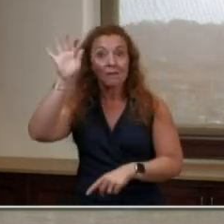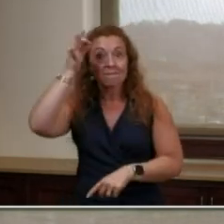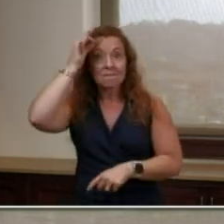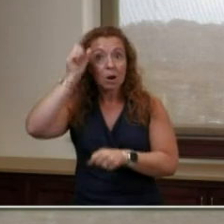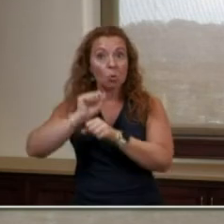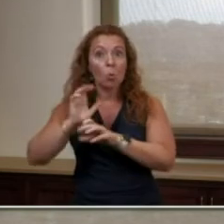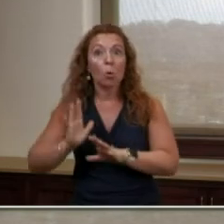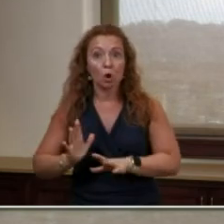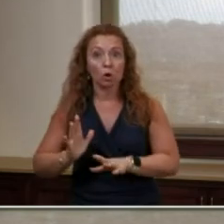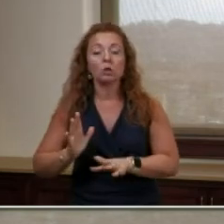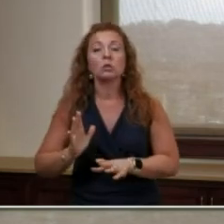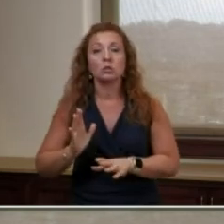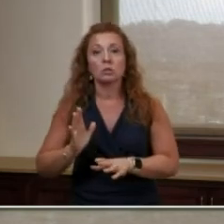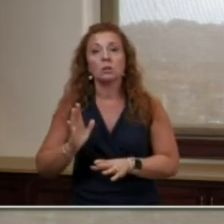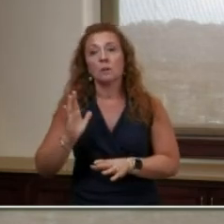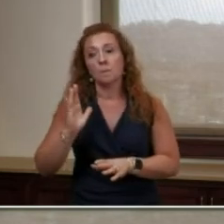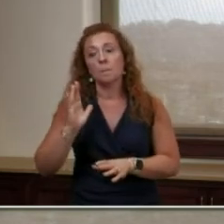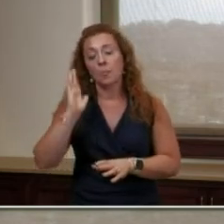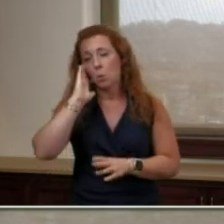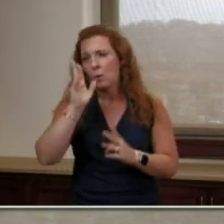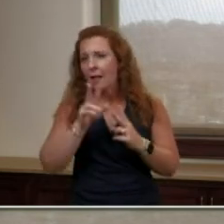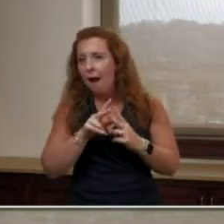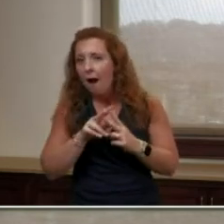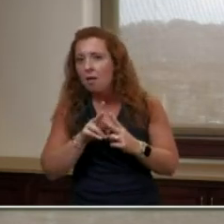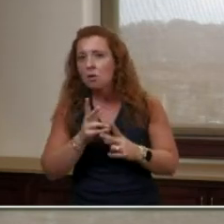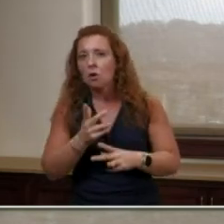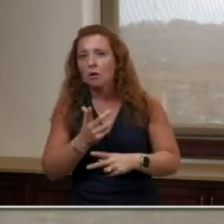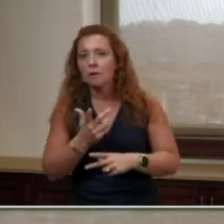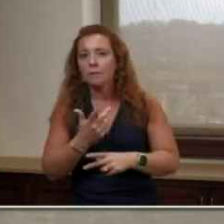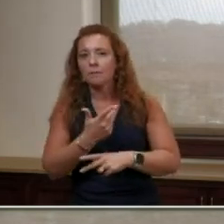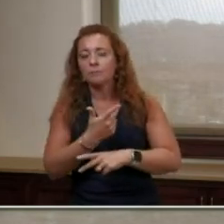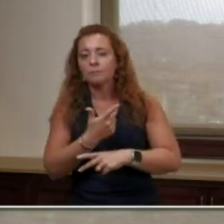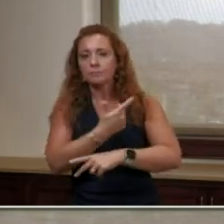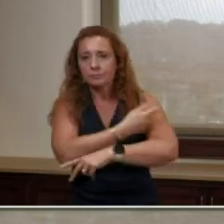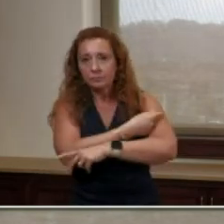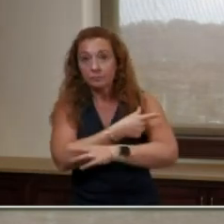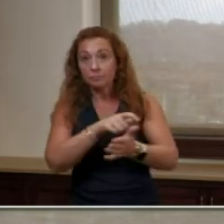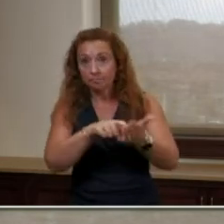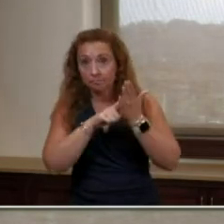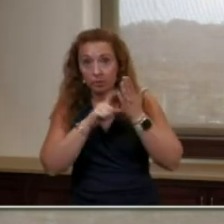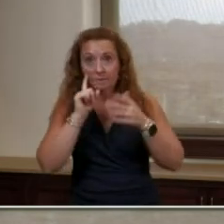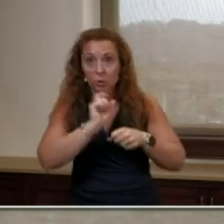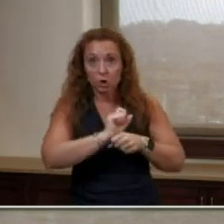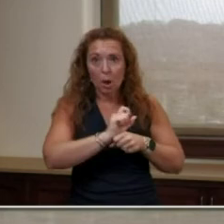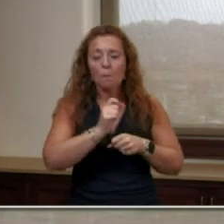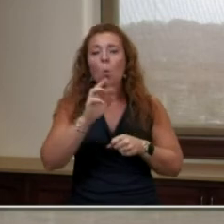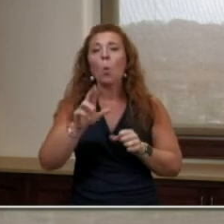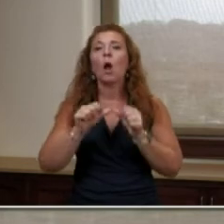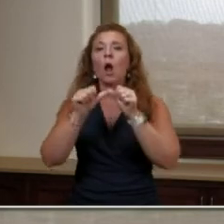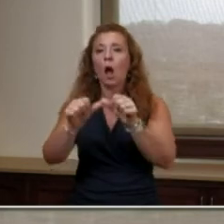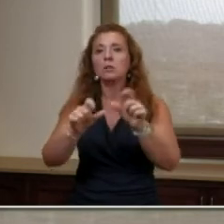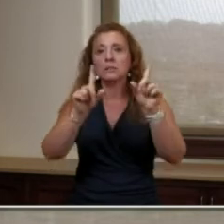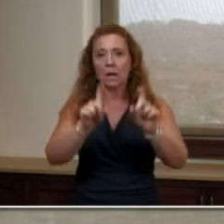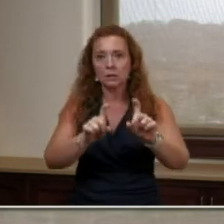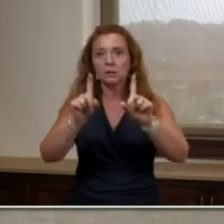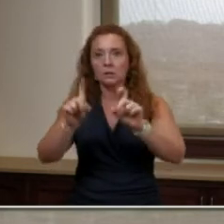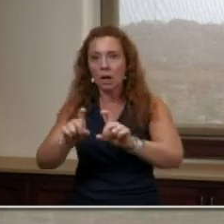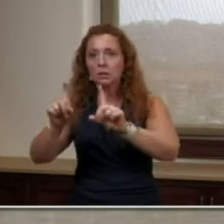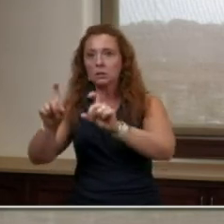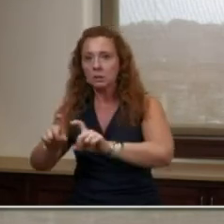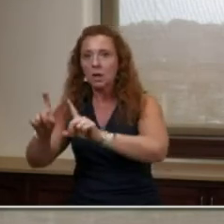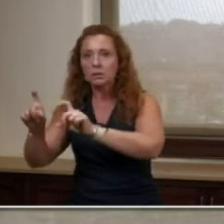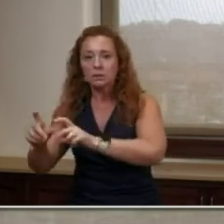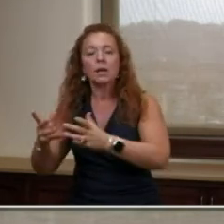workers, there's going to be either vaccinating as a condition of employment or constant testing that will